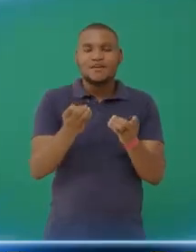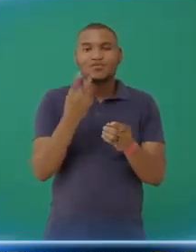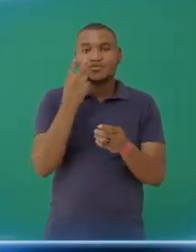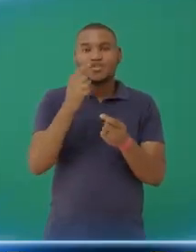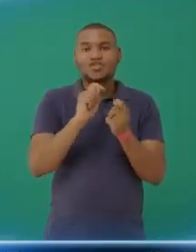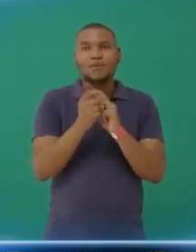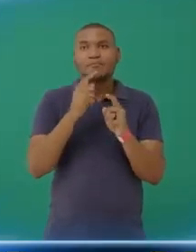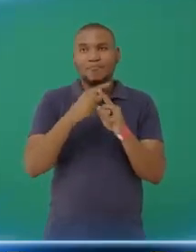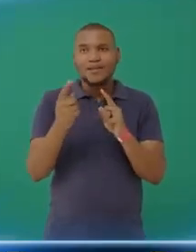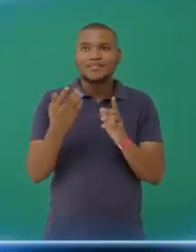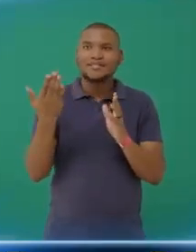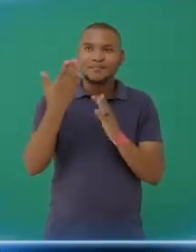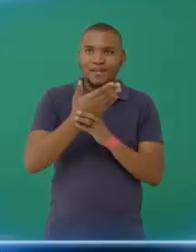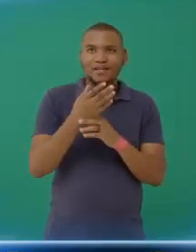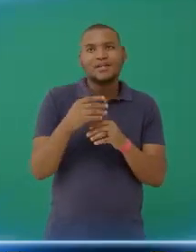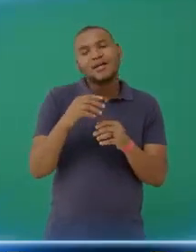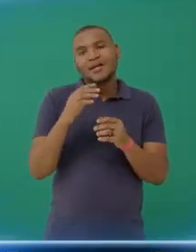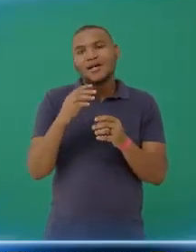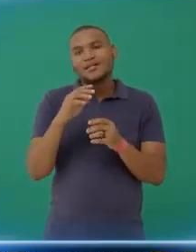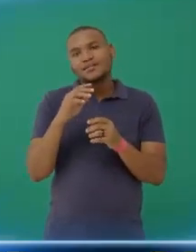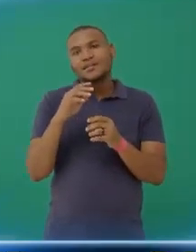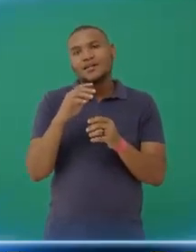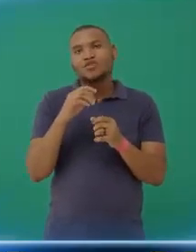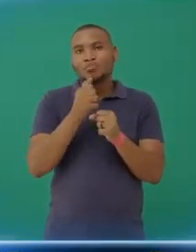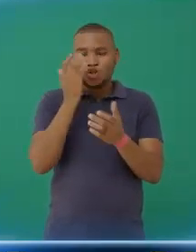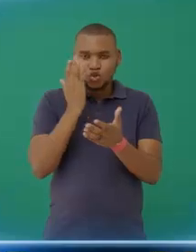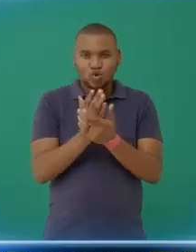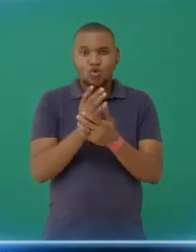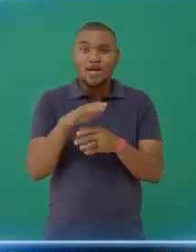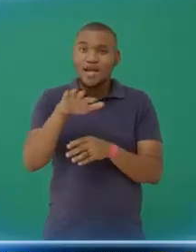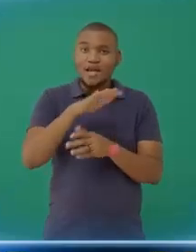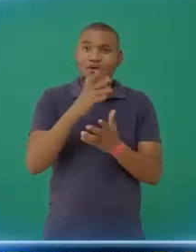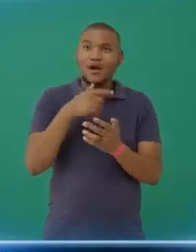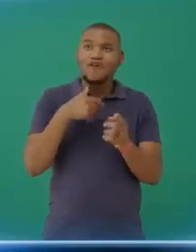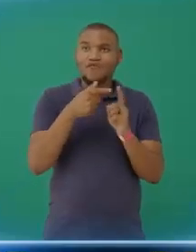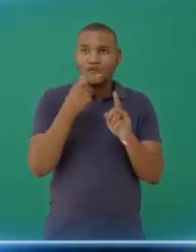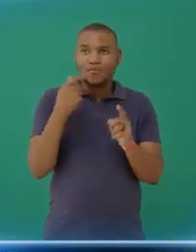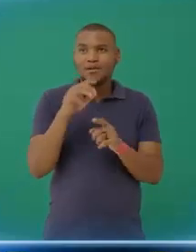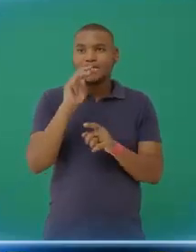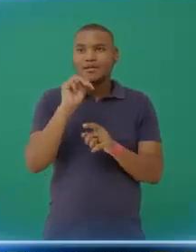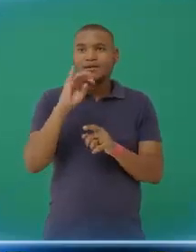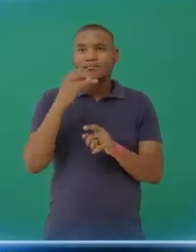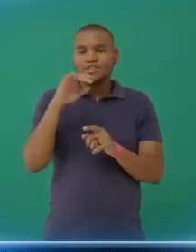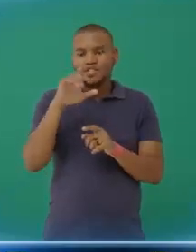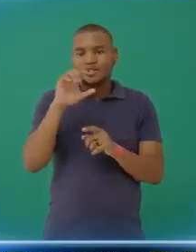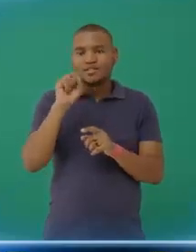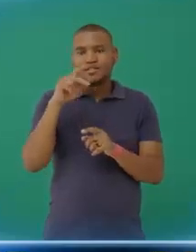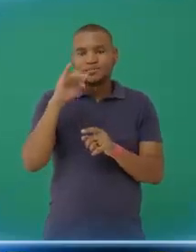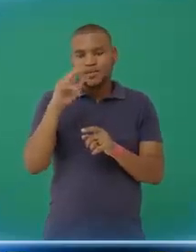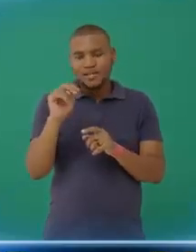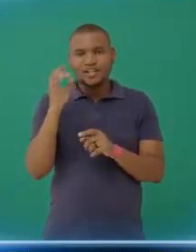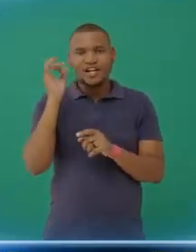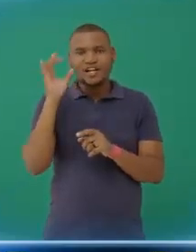that, stepping in and stepping up so that we can ultimately ensure that an area where I'm from, in Mitchell's Plain, can be safer. An area like